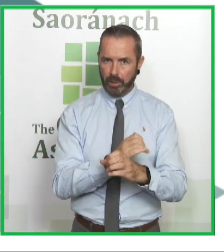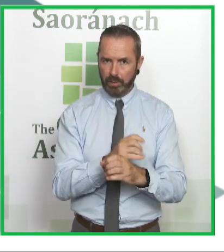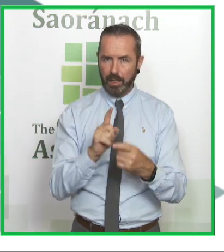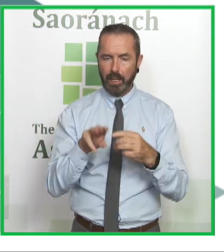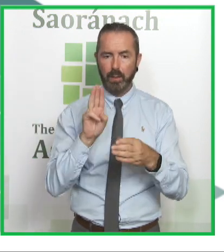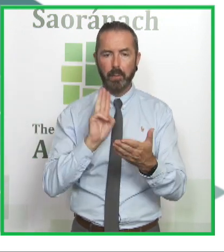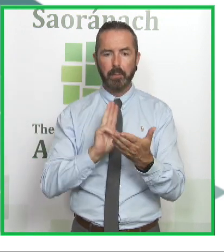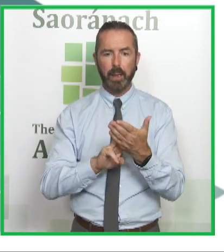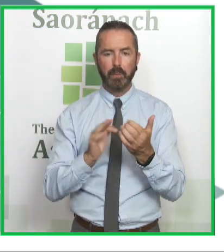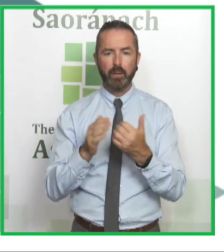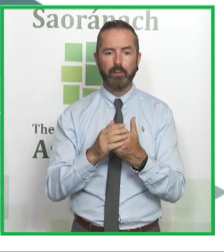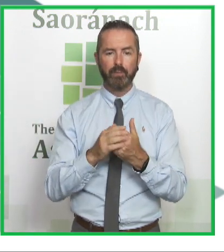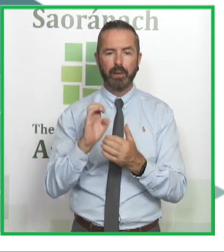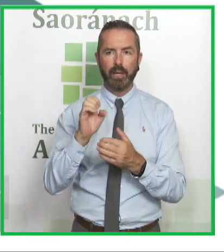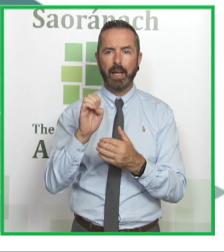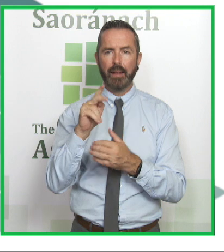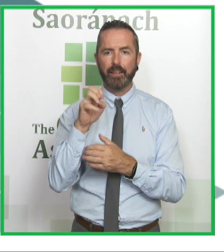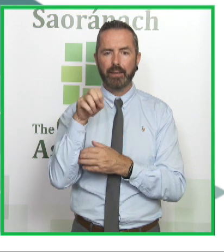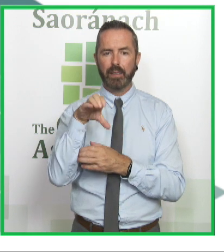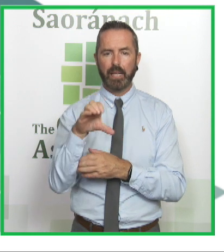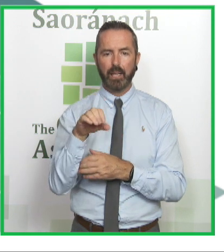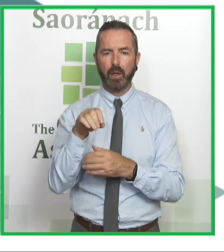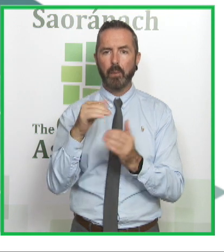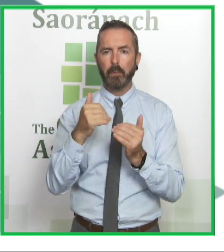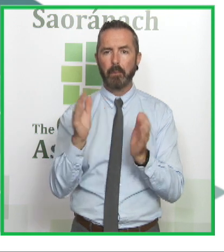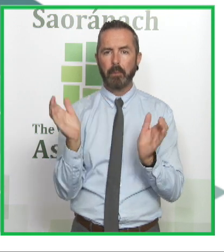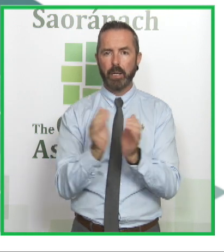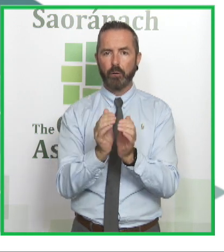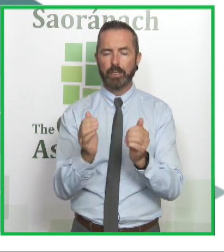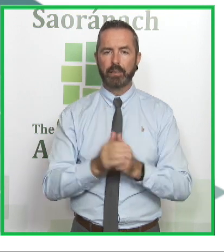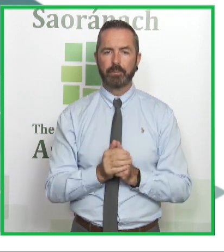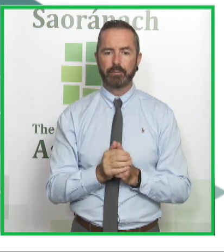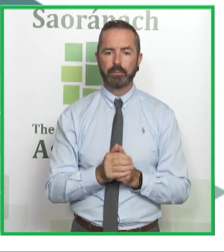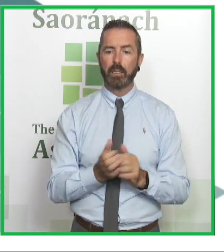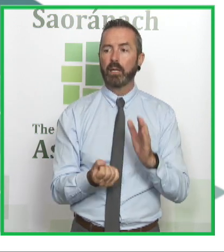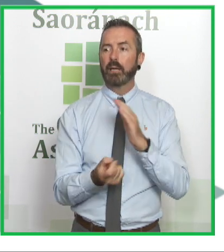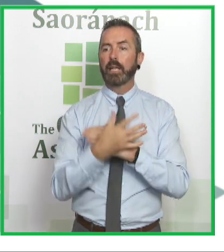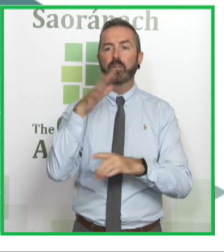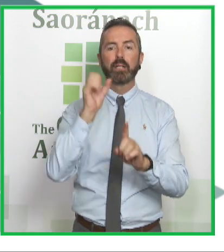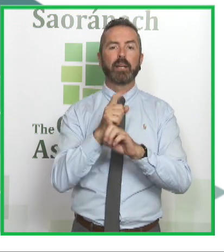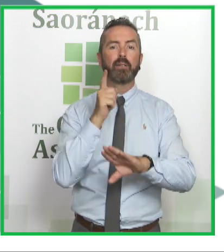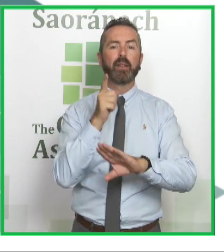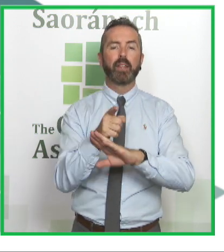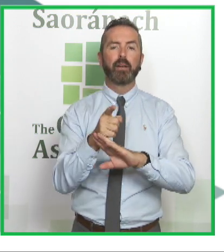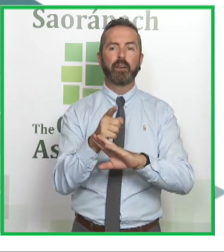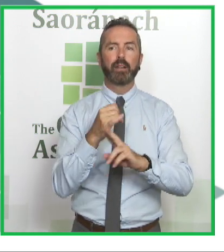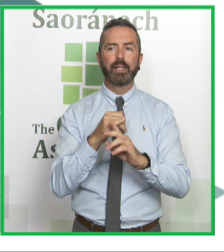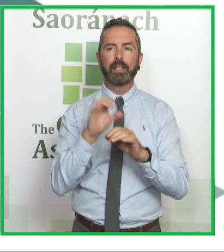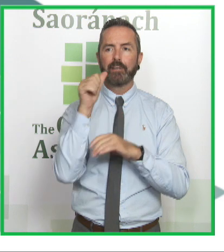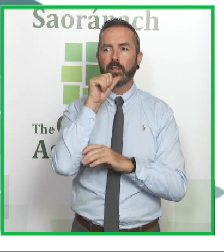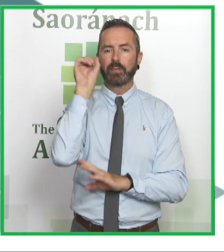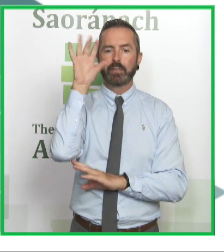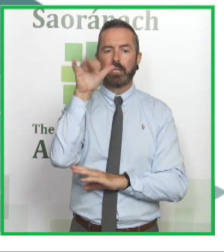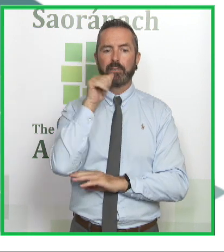members of ethnic minorities. In relation to the issues that I've identified there within the slide, on the first,